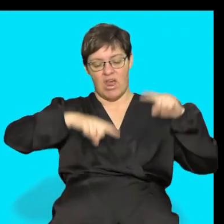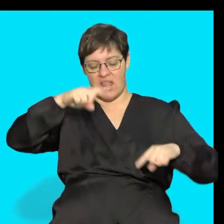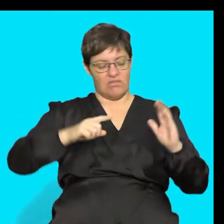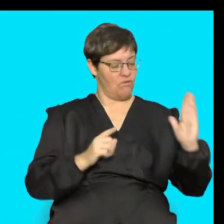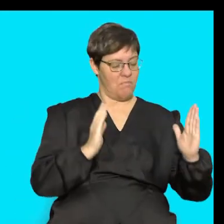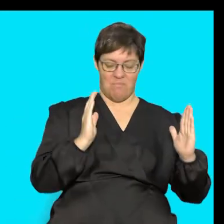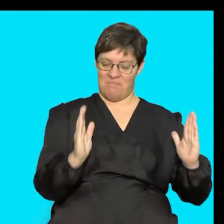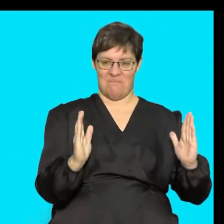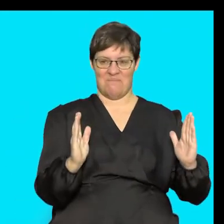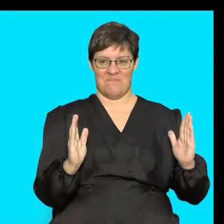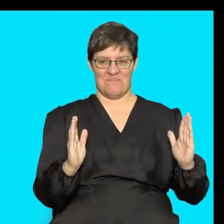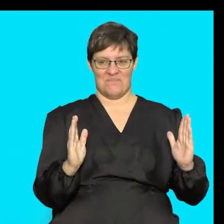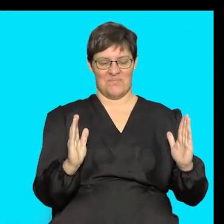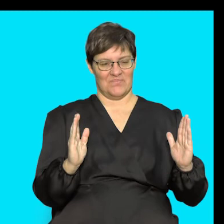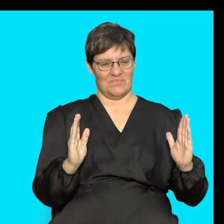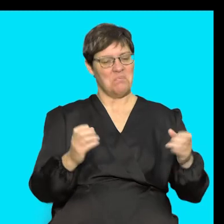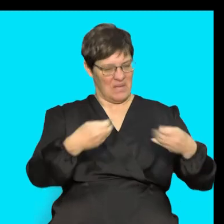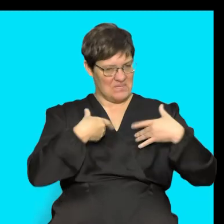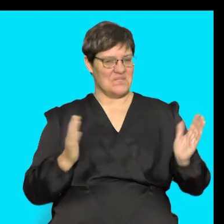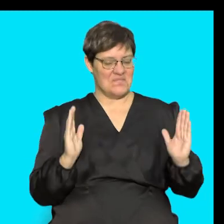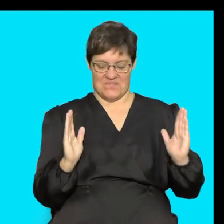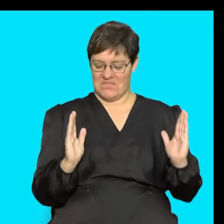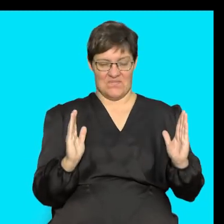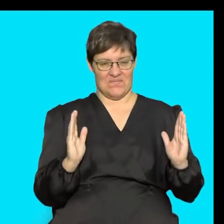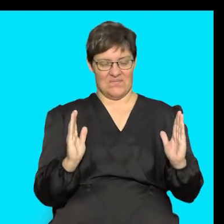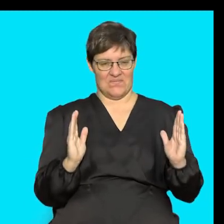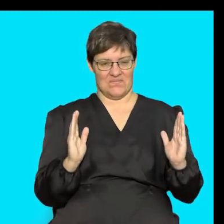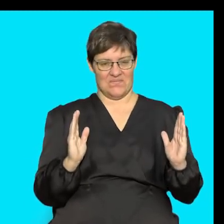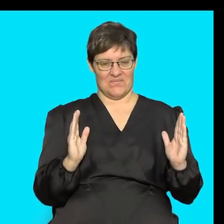for this is from there to there. This is a given range.